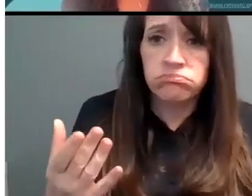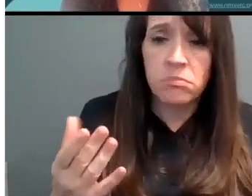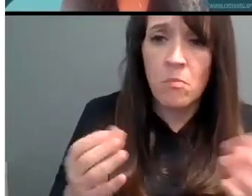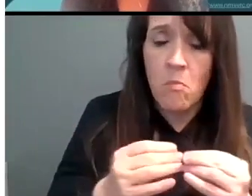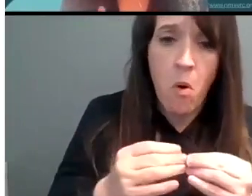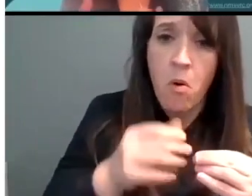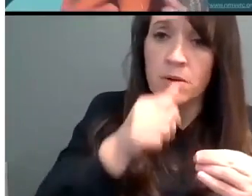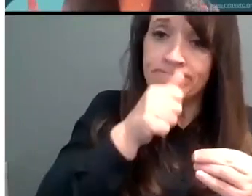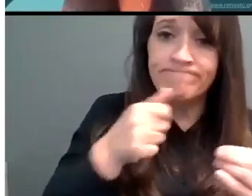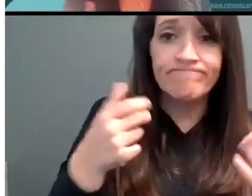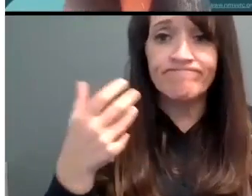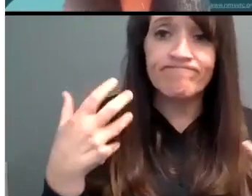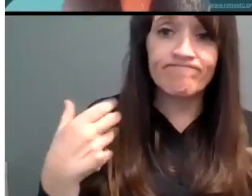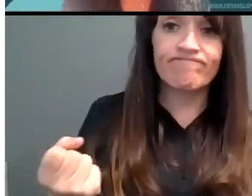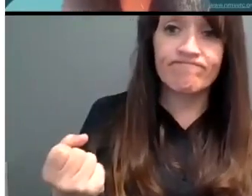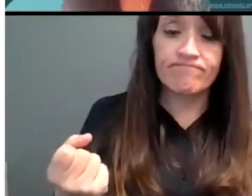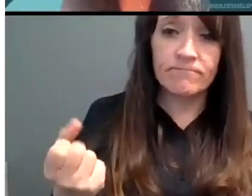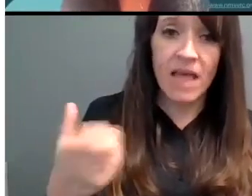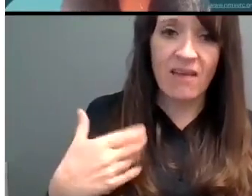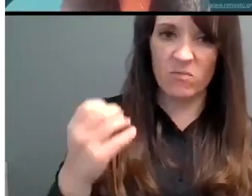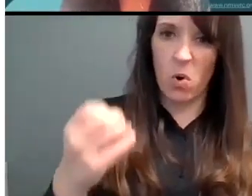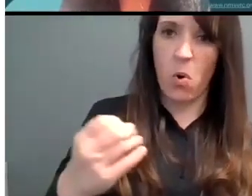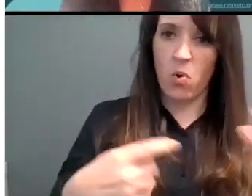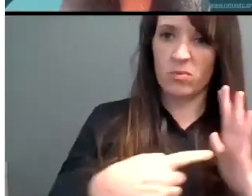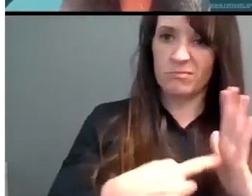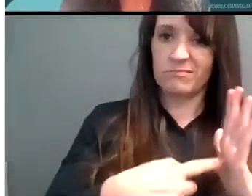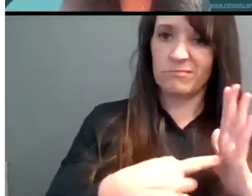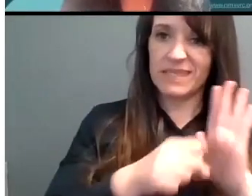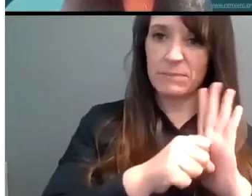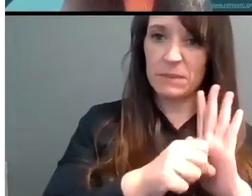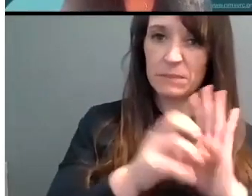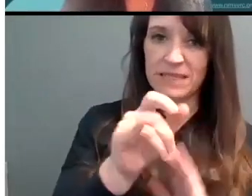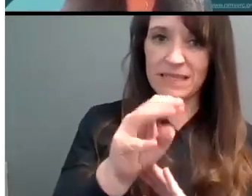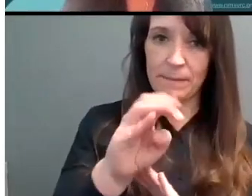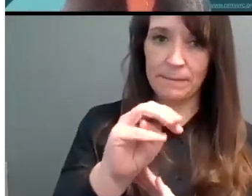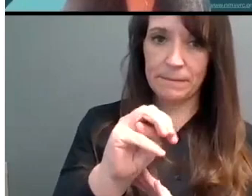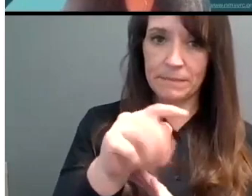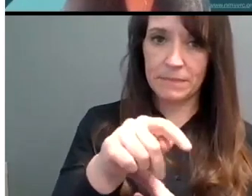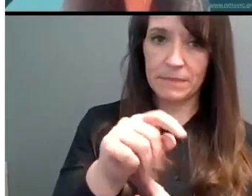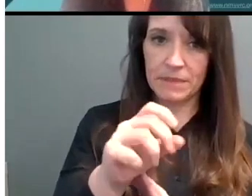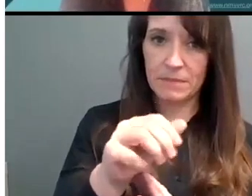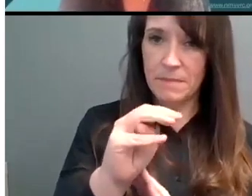at all. And so, as I mentioned, there's sort of a wide range.